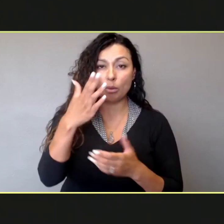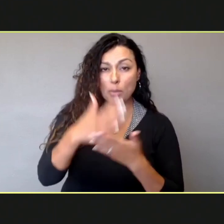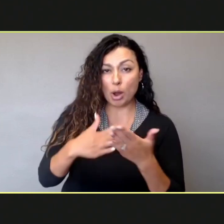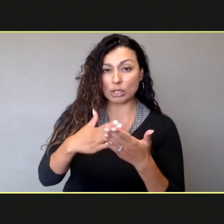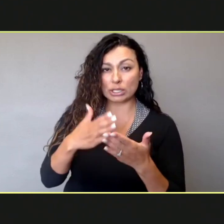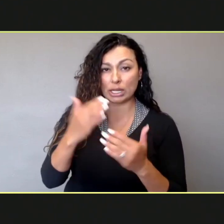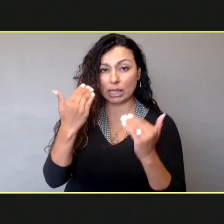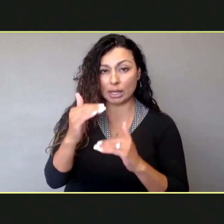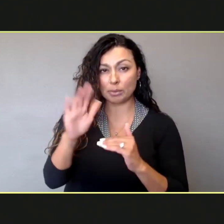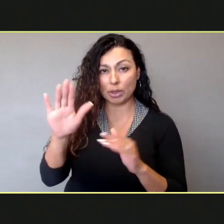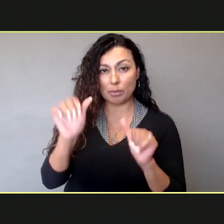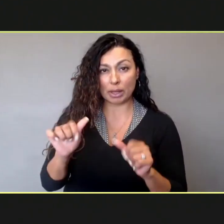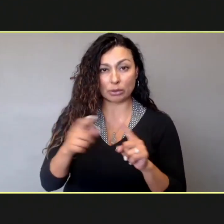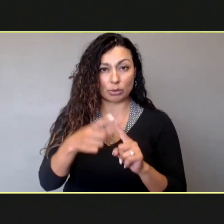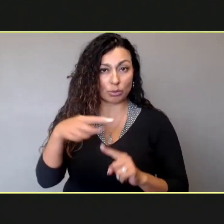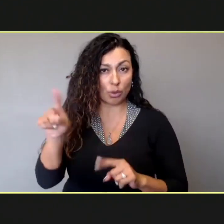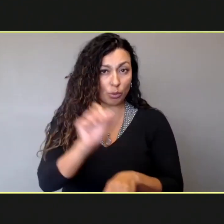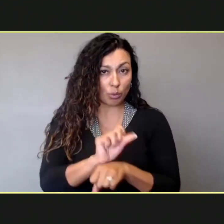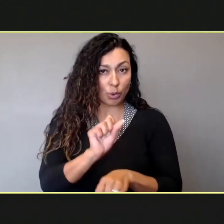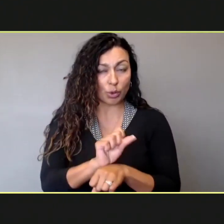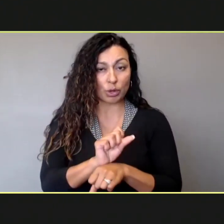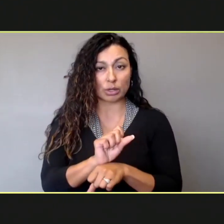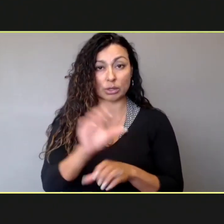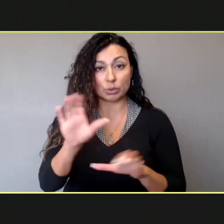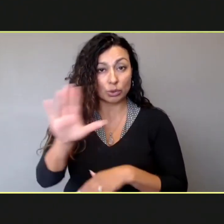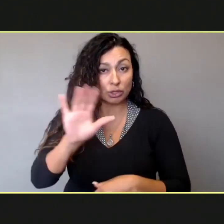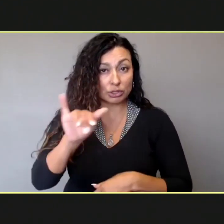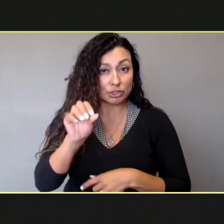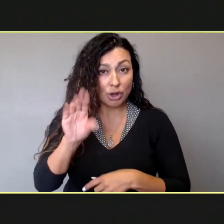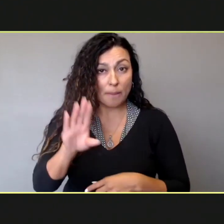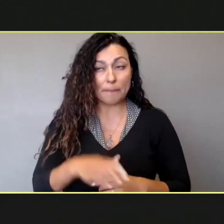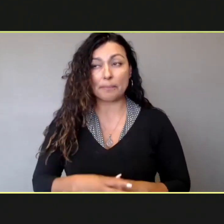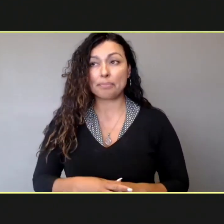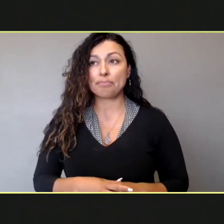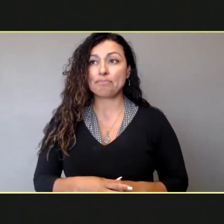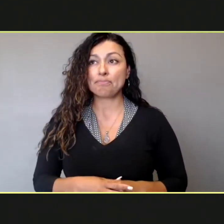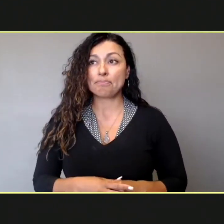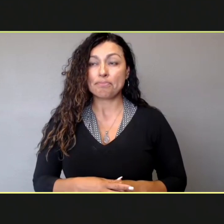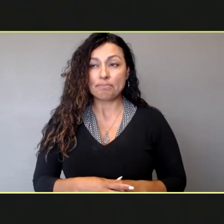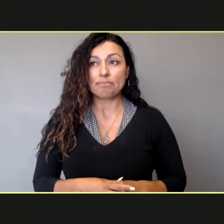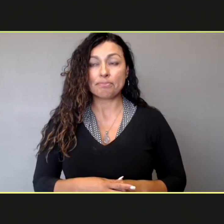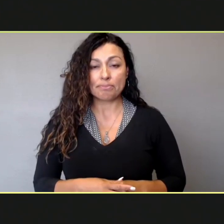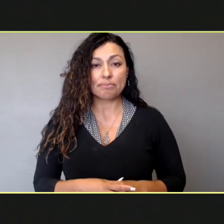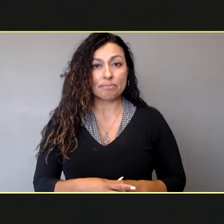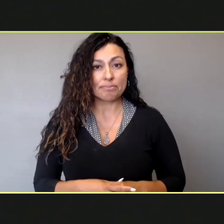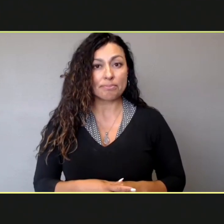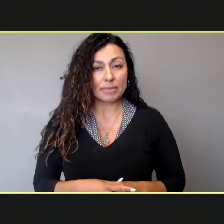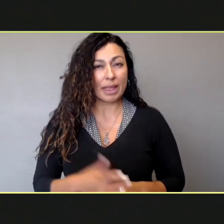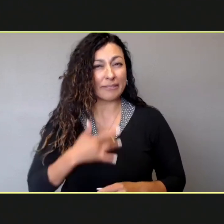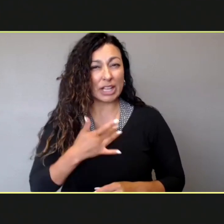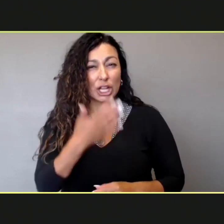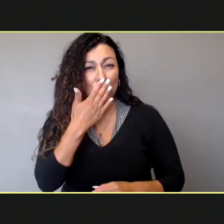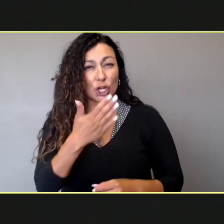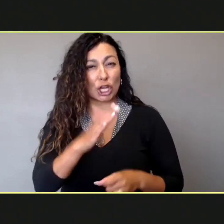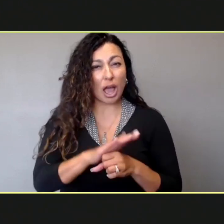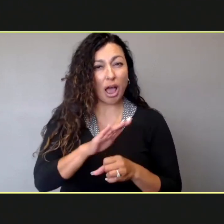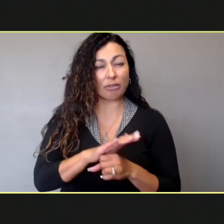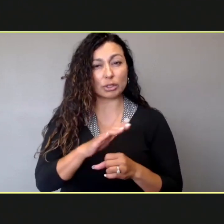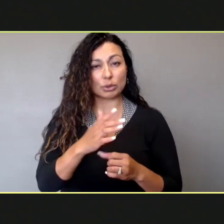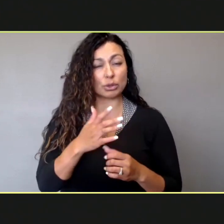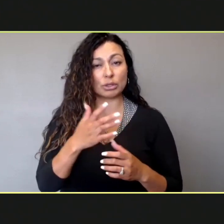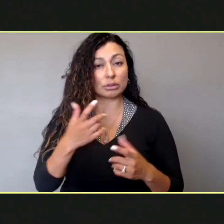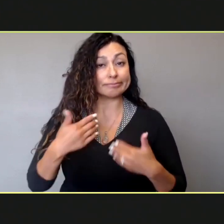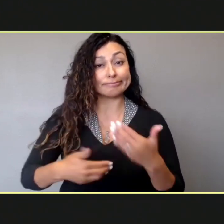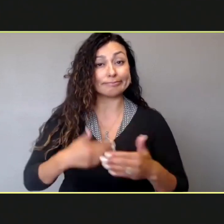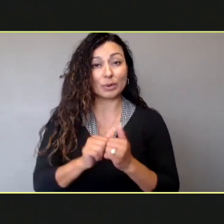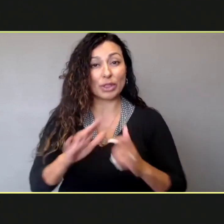their ability to go to work, do their jobs, and feel good enough to live their lives,